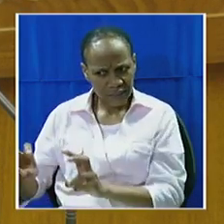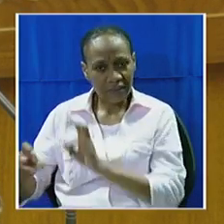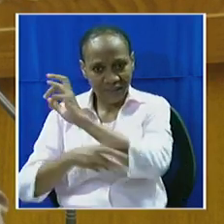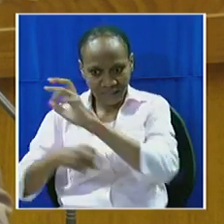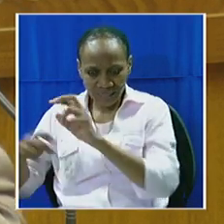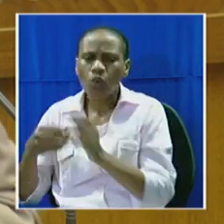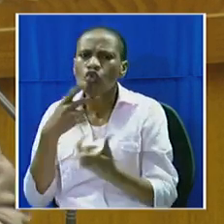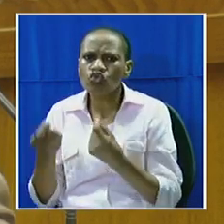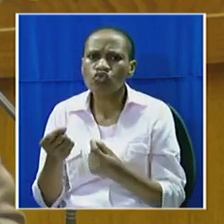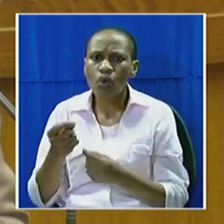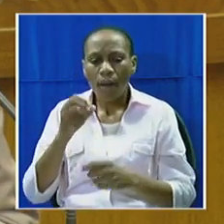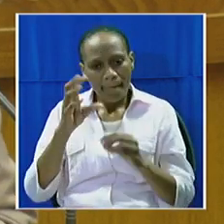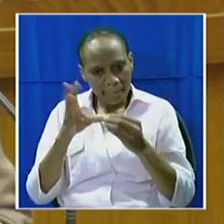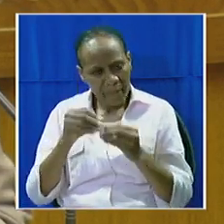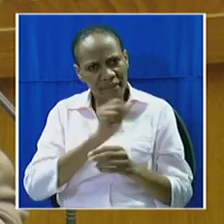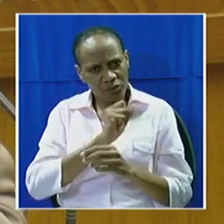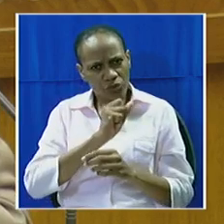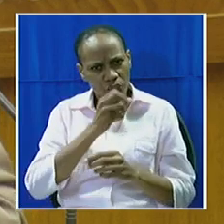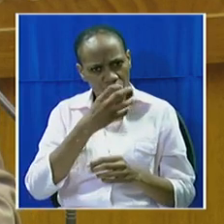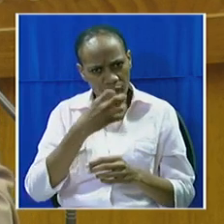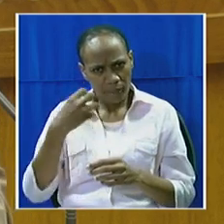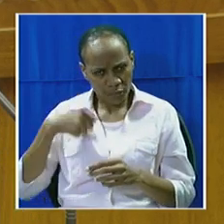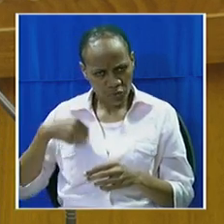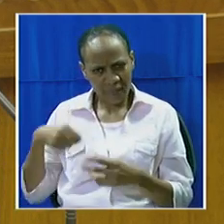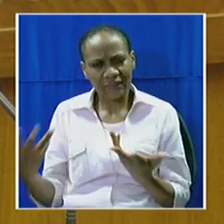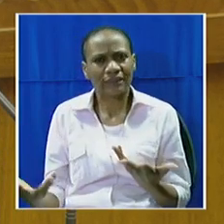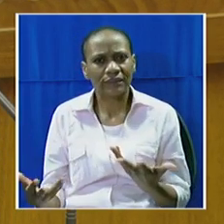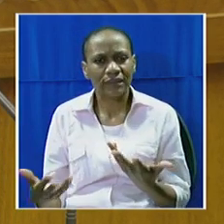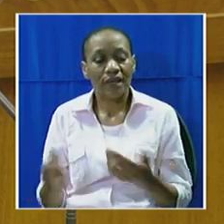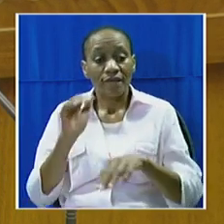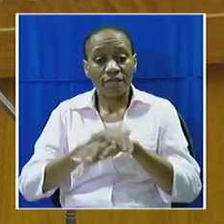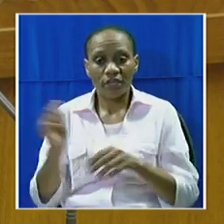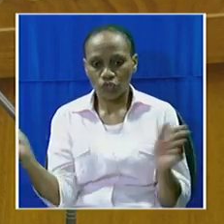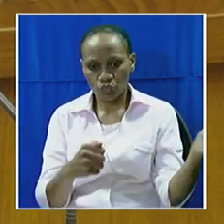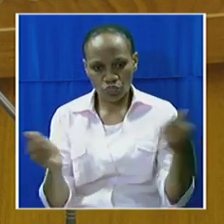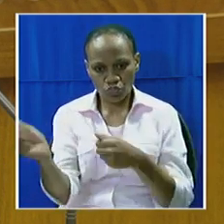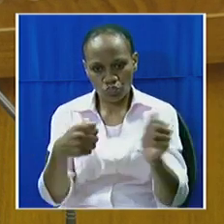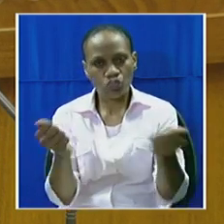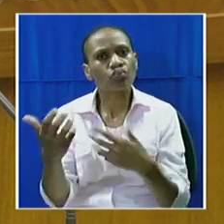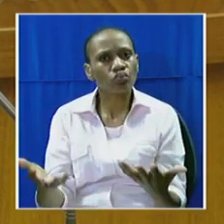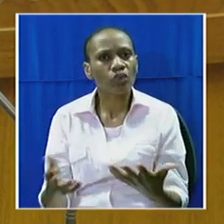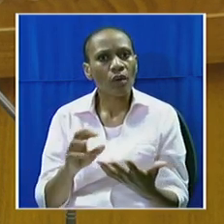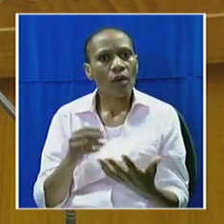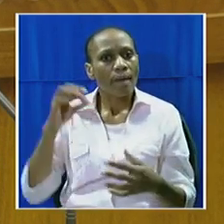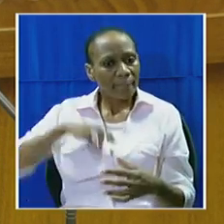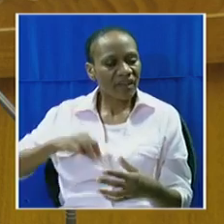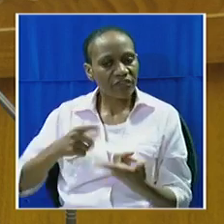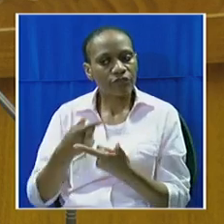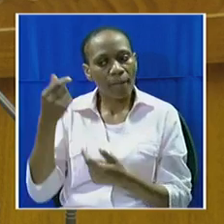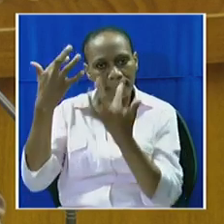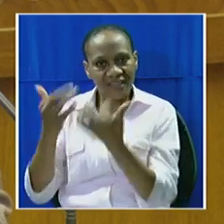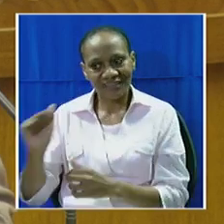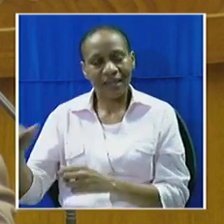councillors, cadre deployment and a family member of a councillor benefiting from the transfer of municipal